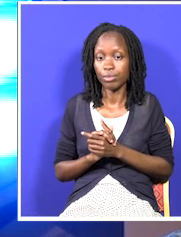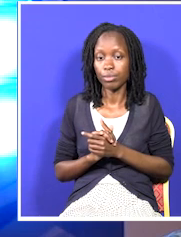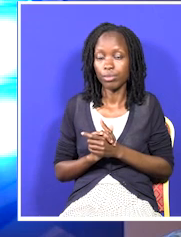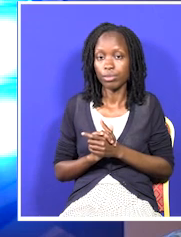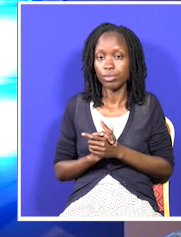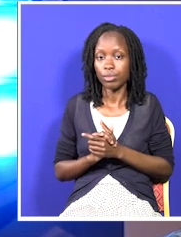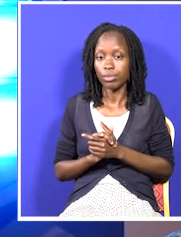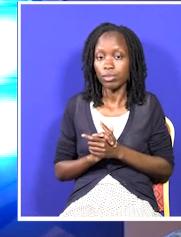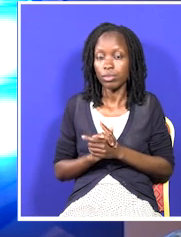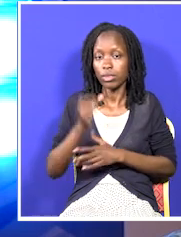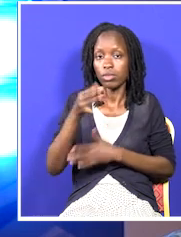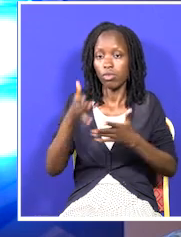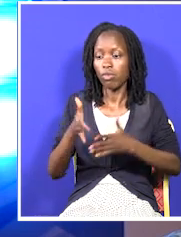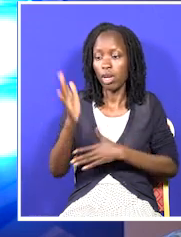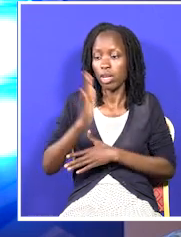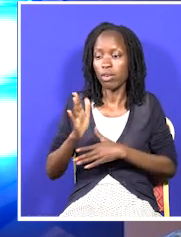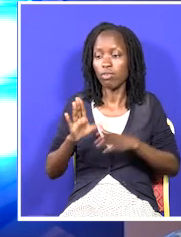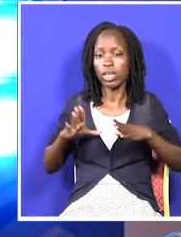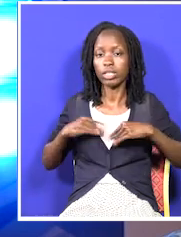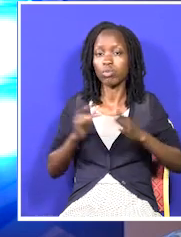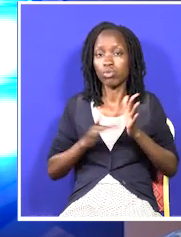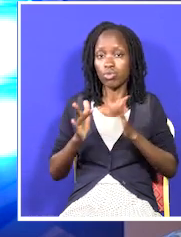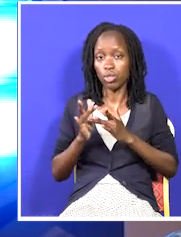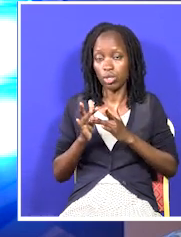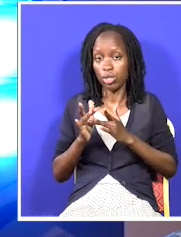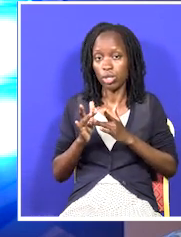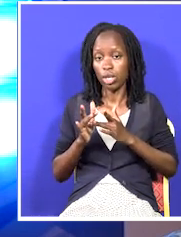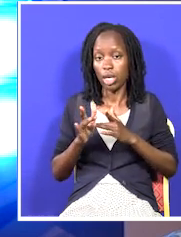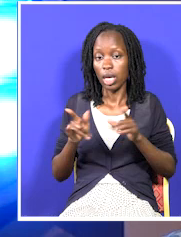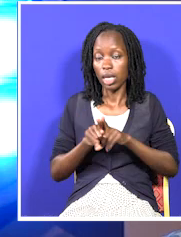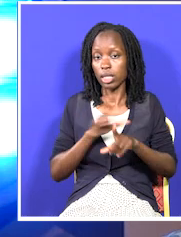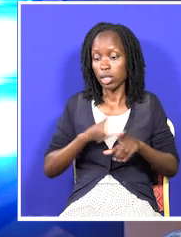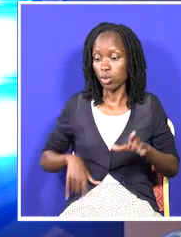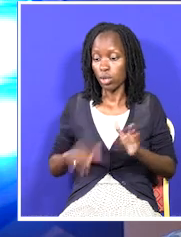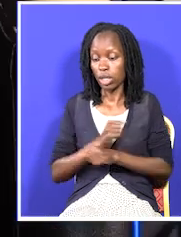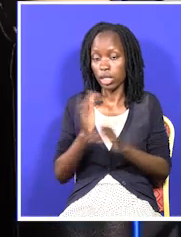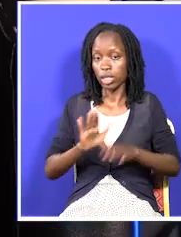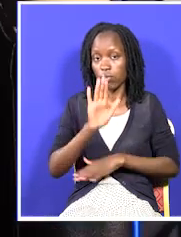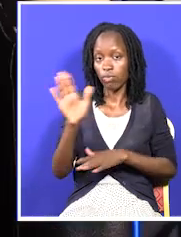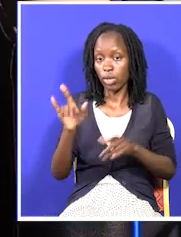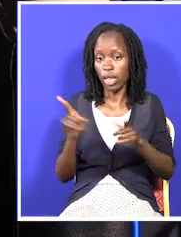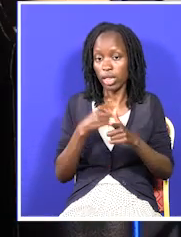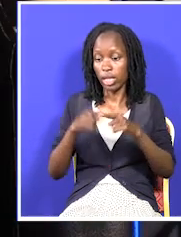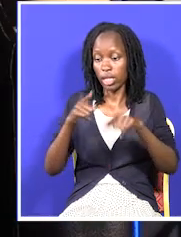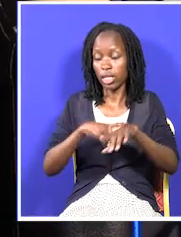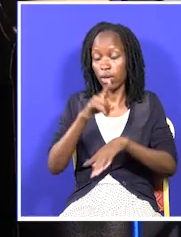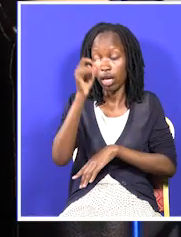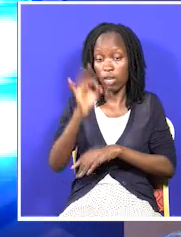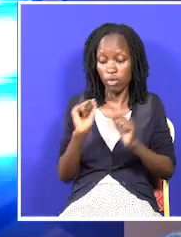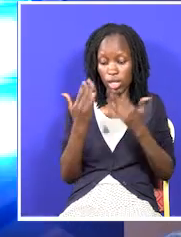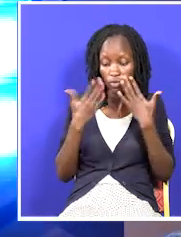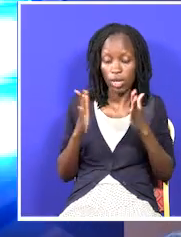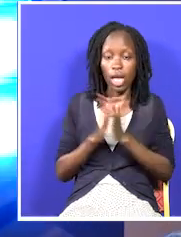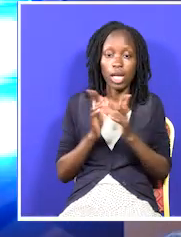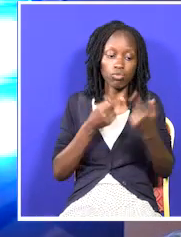If you are there and you have never given your life to Christ, this is the moment. If you had given your life to Christ and